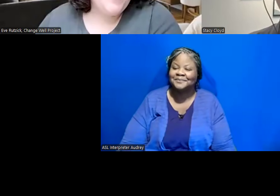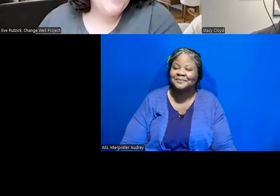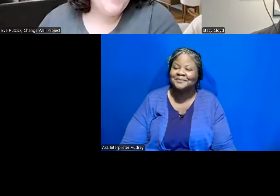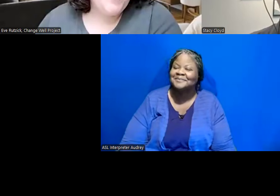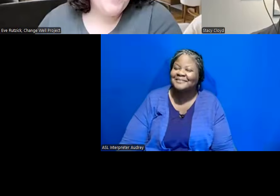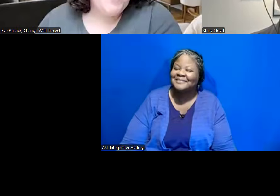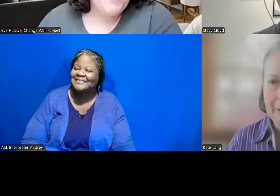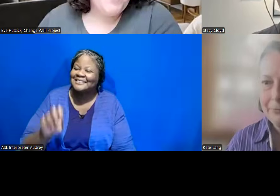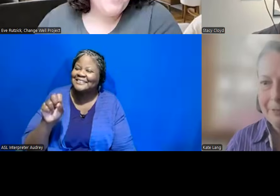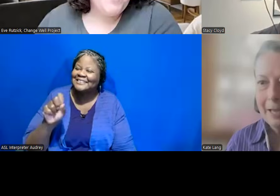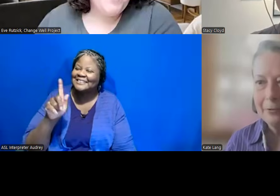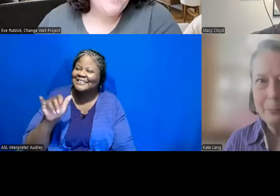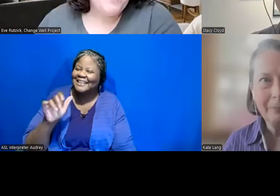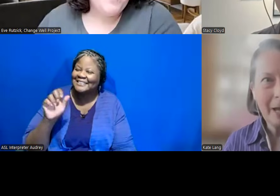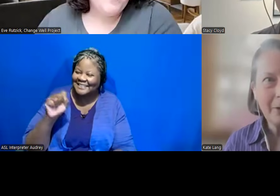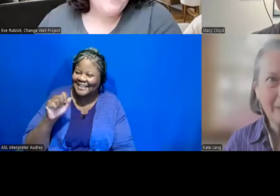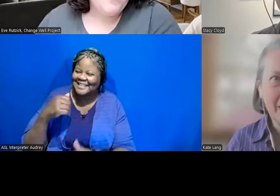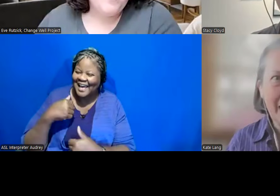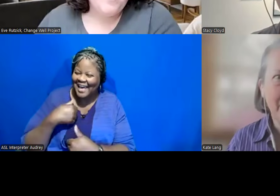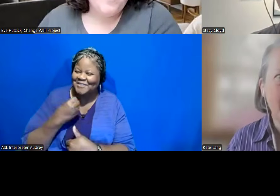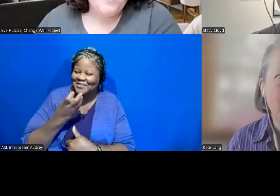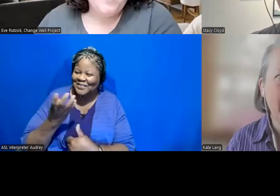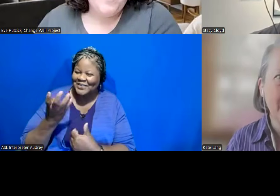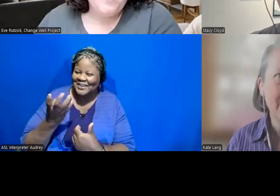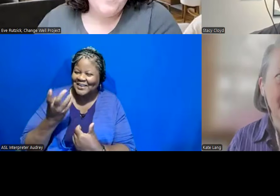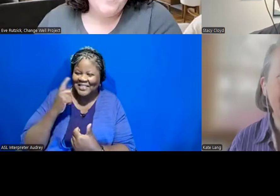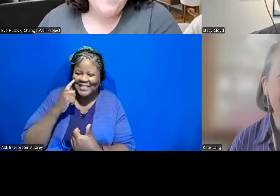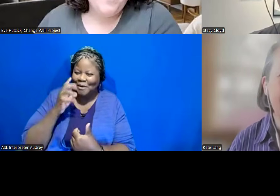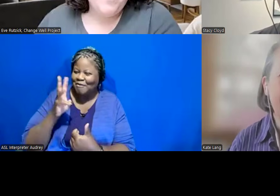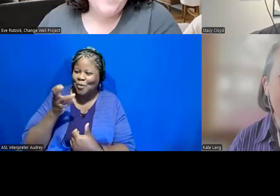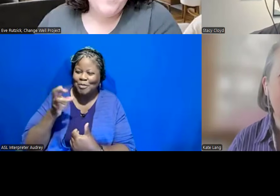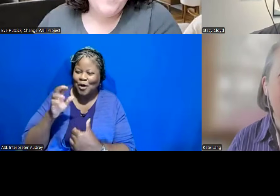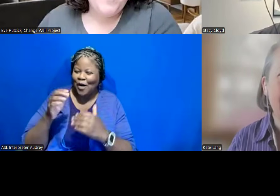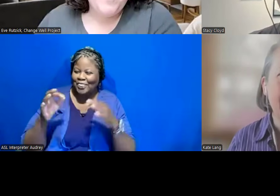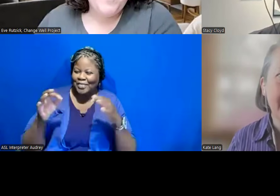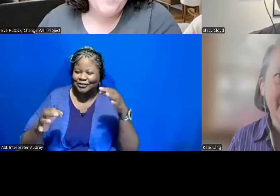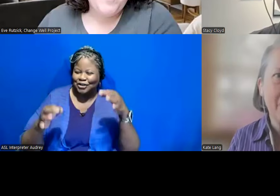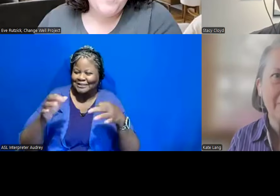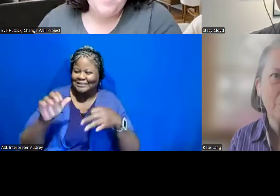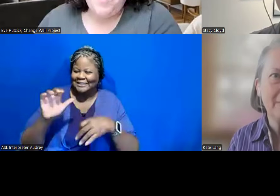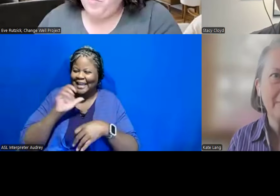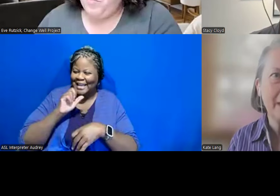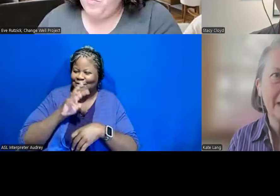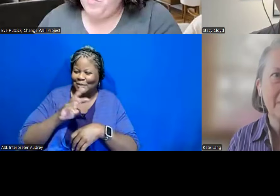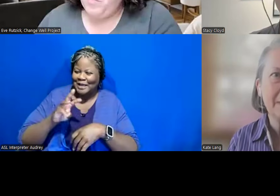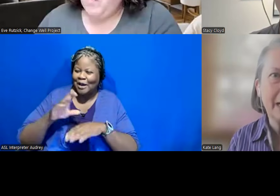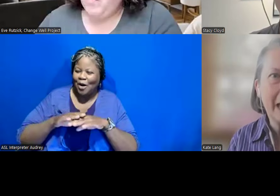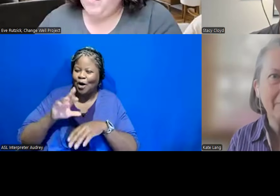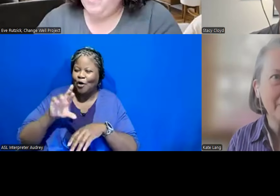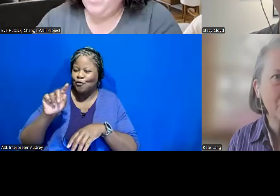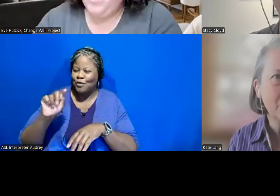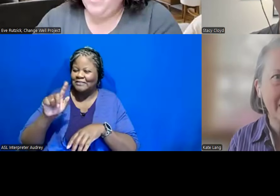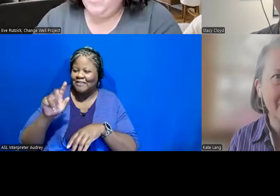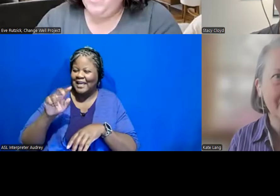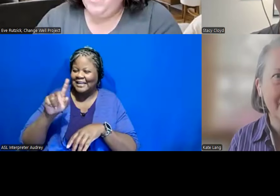Thanks, Stacy. And yes, I don't think we have a webinar on the Justice and Aging website right now on writs of mandamus, but I